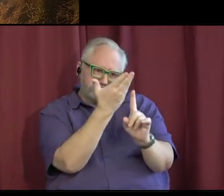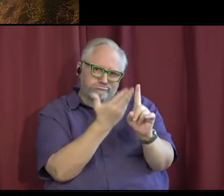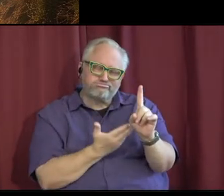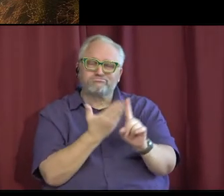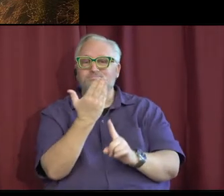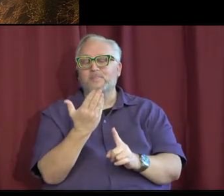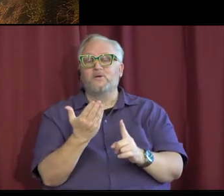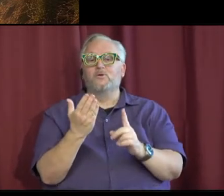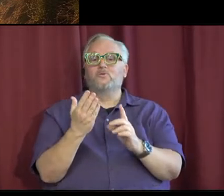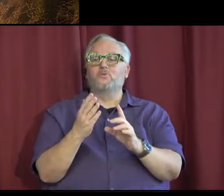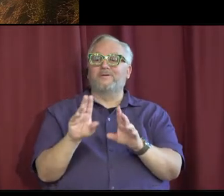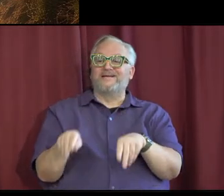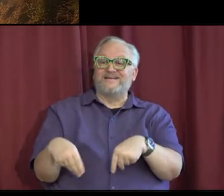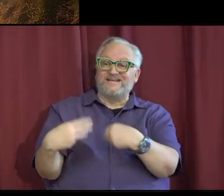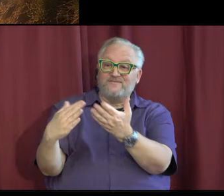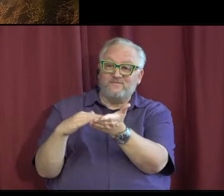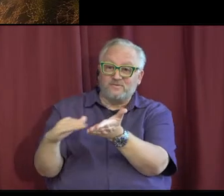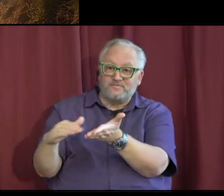be forgiven.